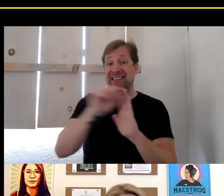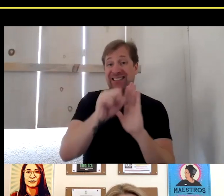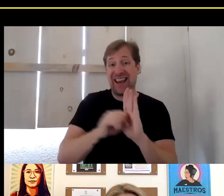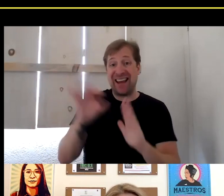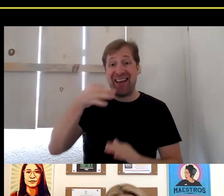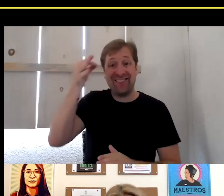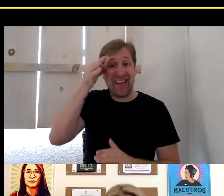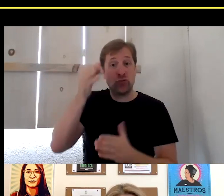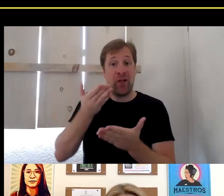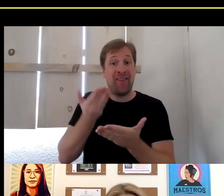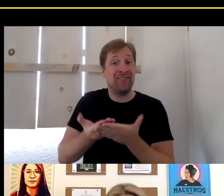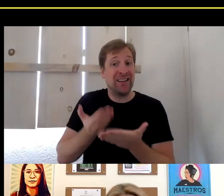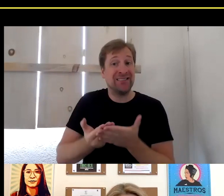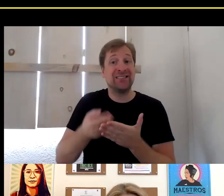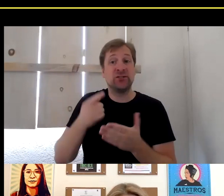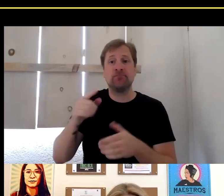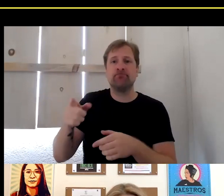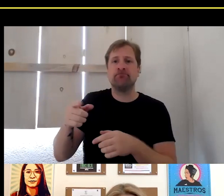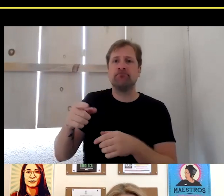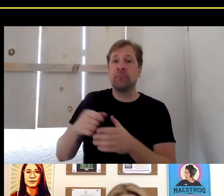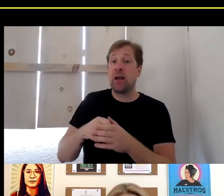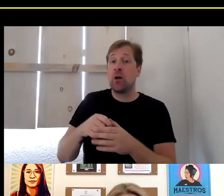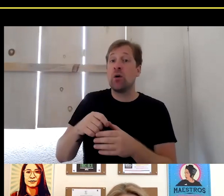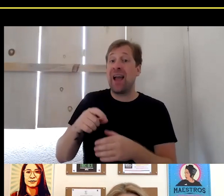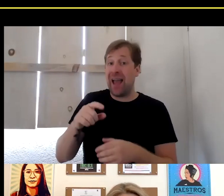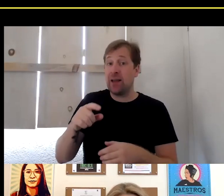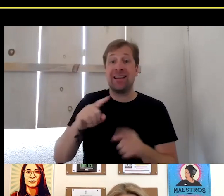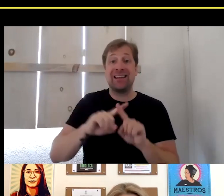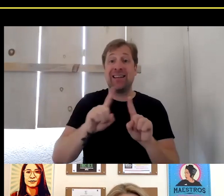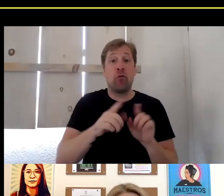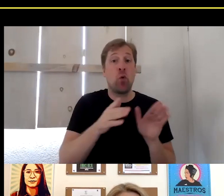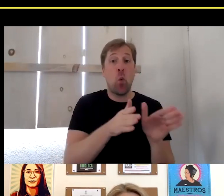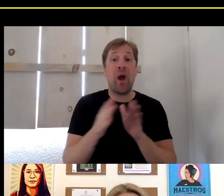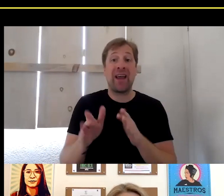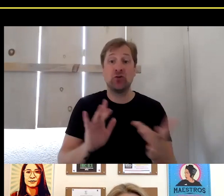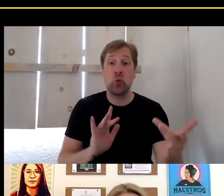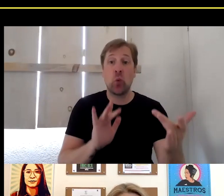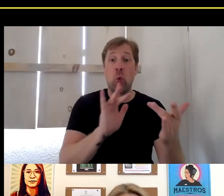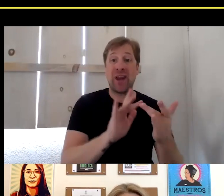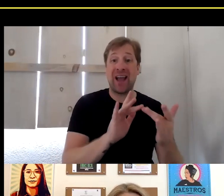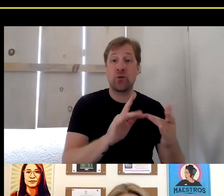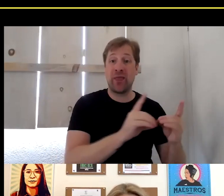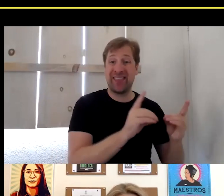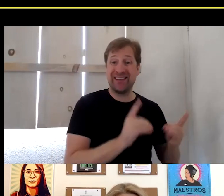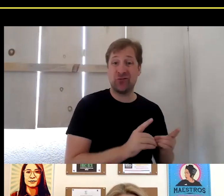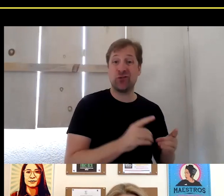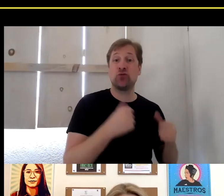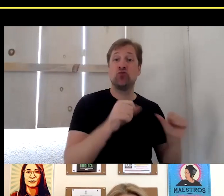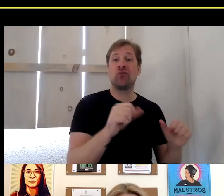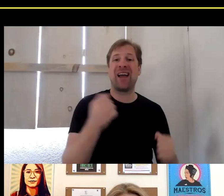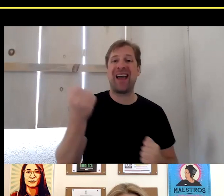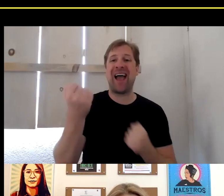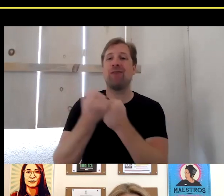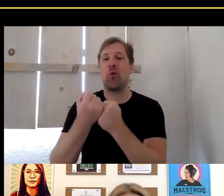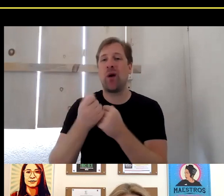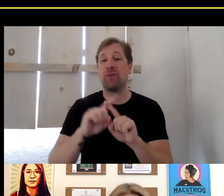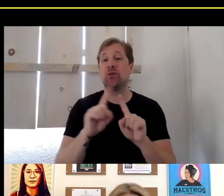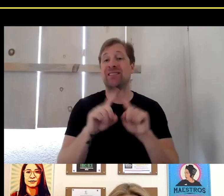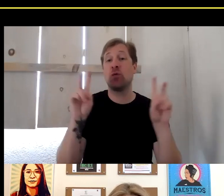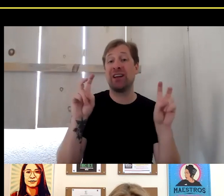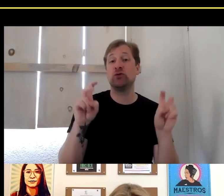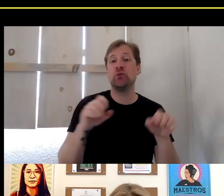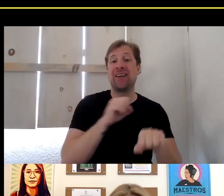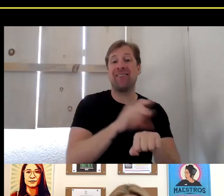also finding ways that we can connect with LAUSD to advocate for the issues that affect our students and